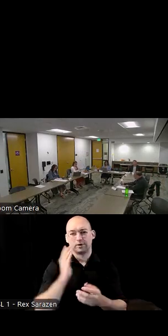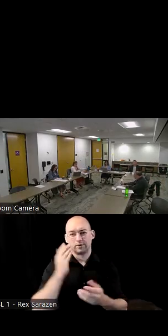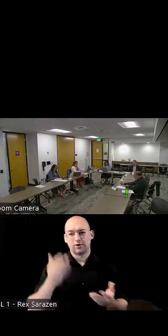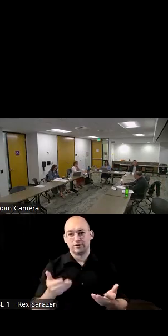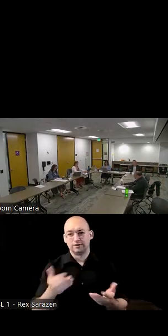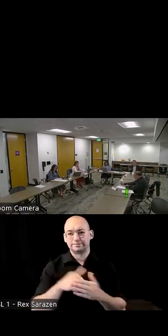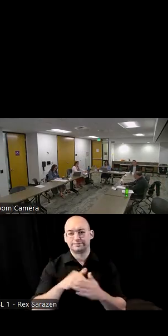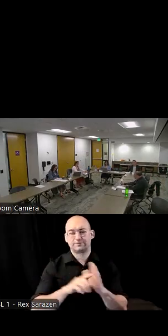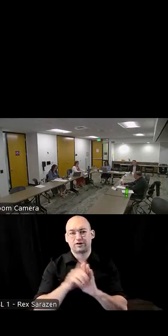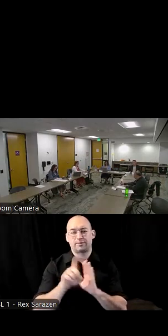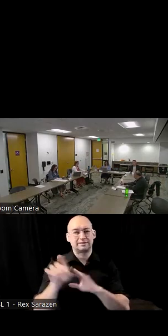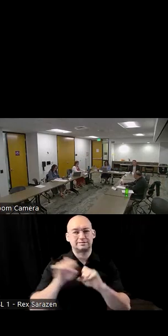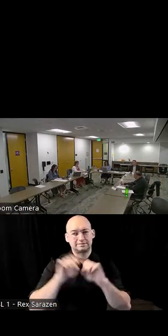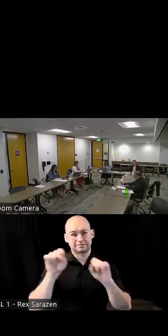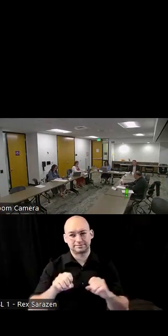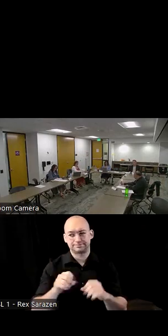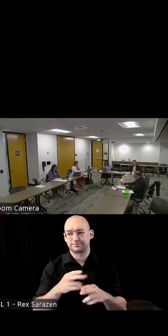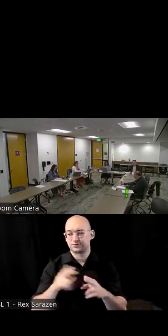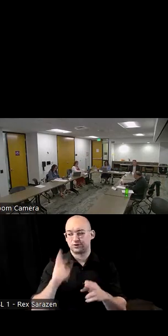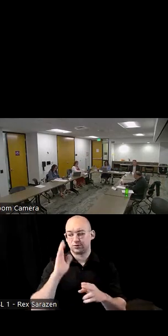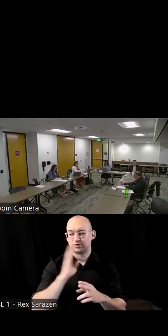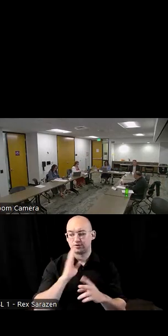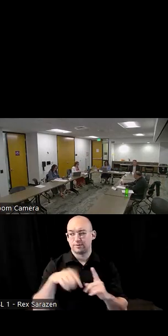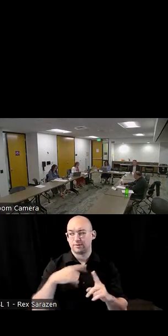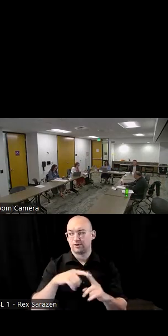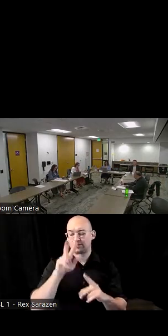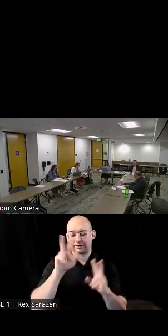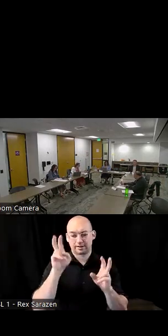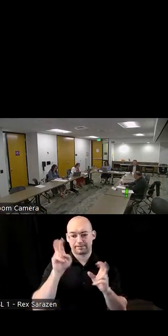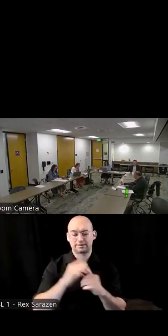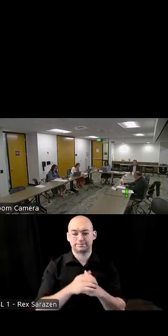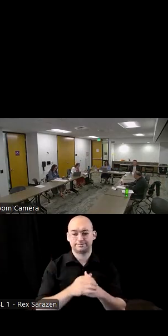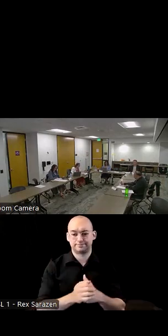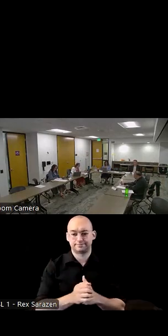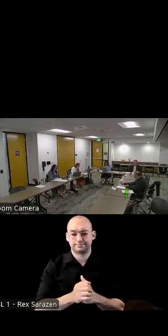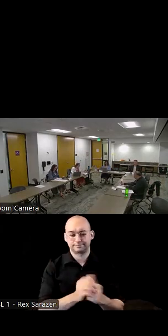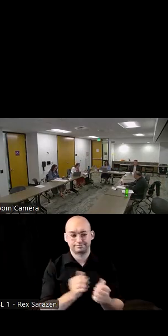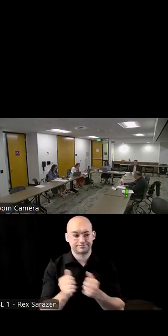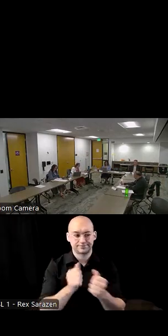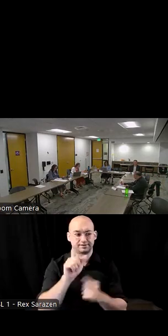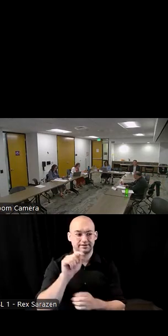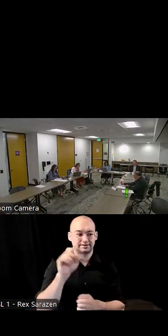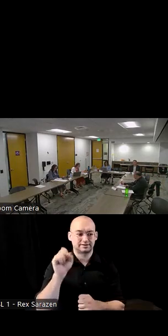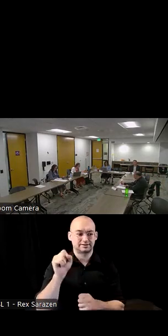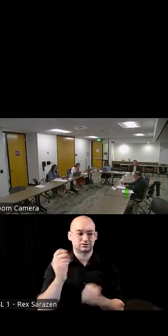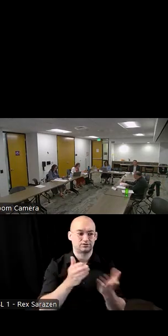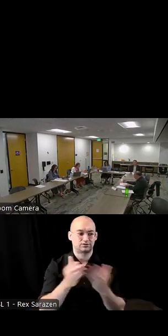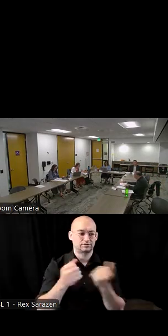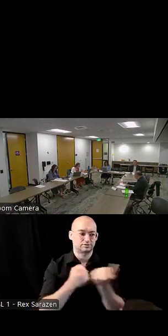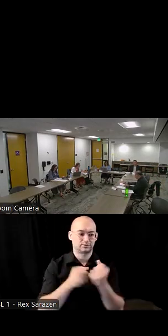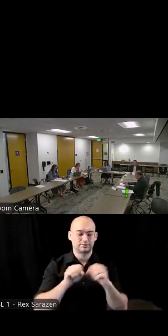system. Briefly, I'll be talking about 3 topics: navigating the LTSS services and support